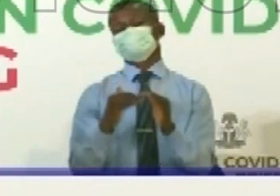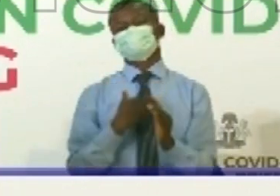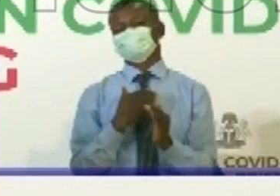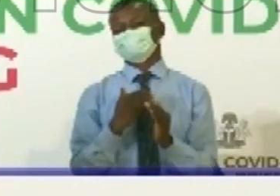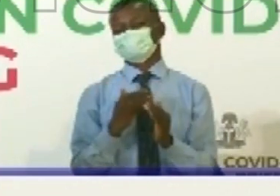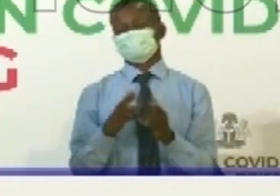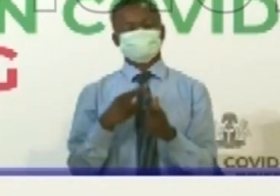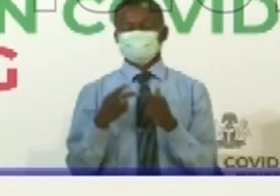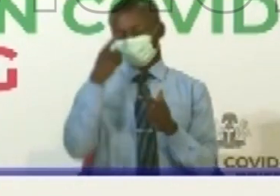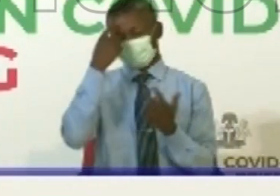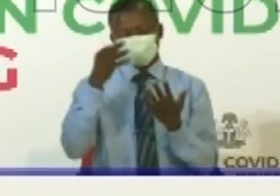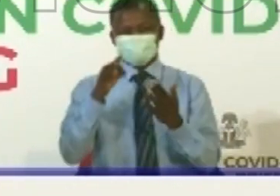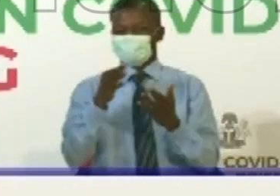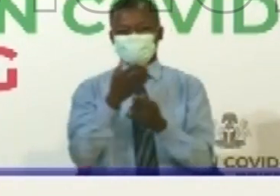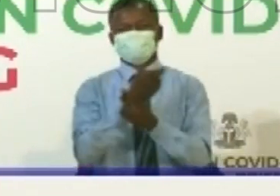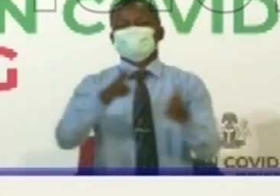being released even